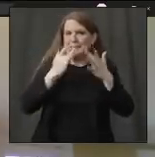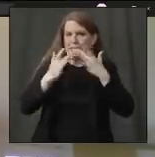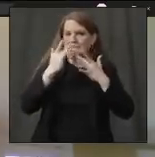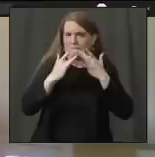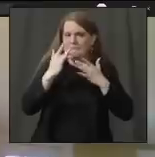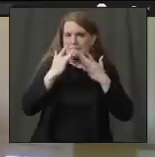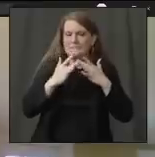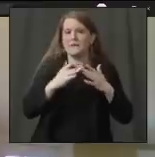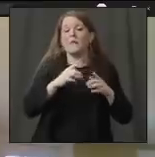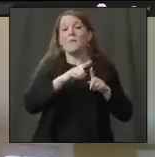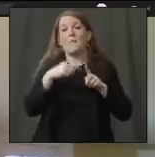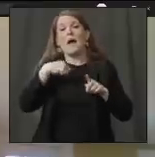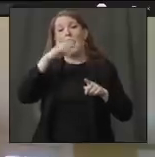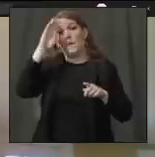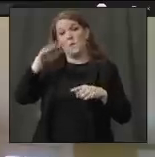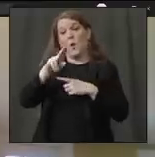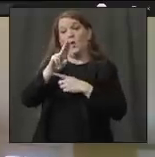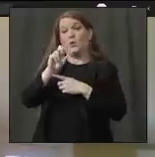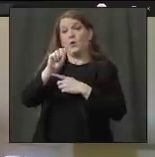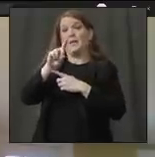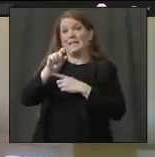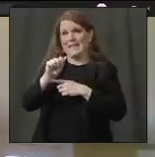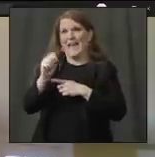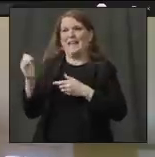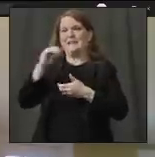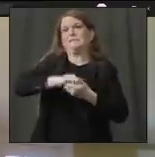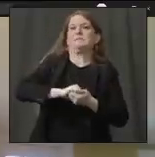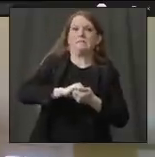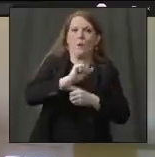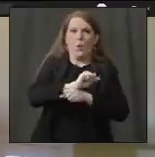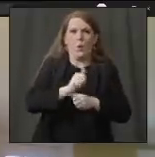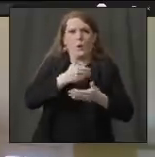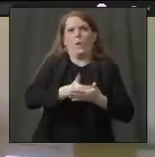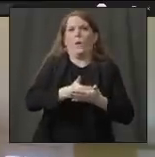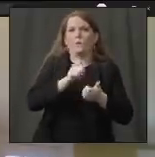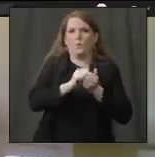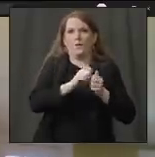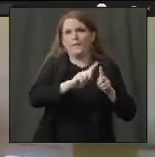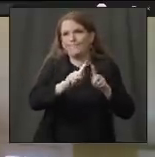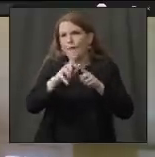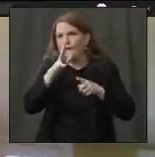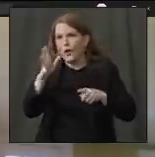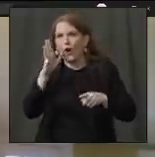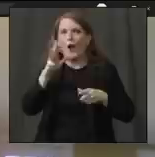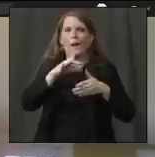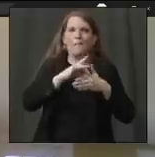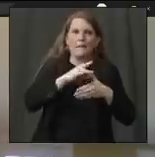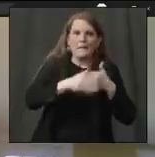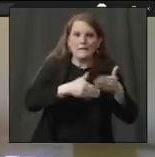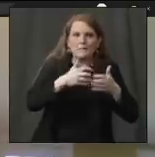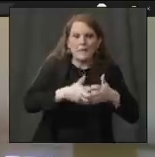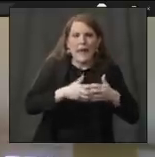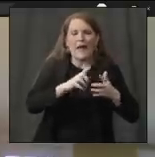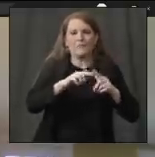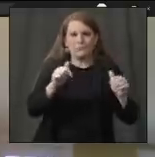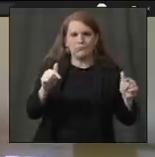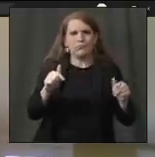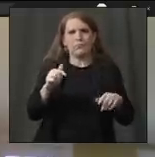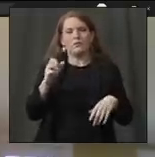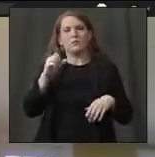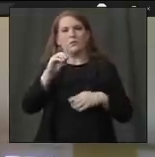also working closely with the industry on the national level, and they continue to send out